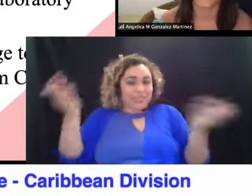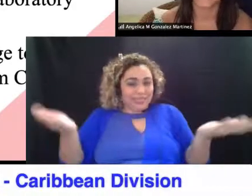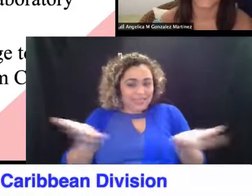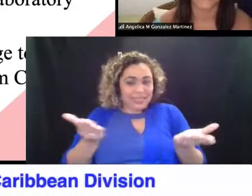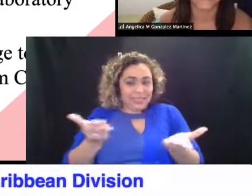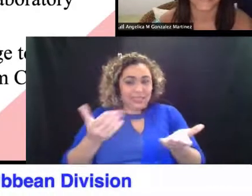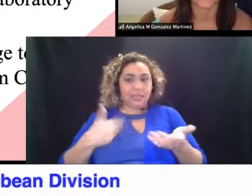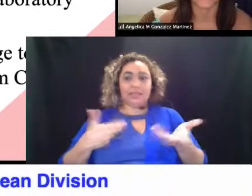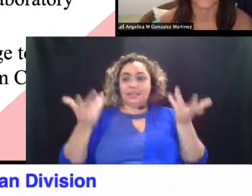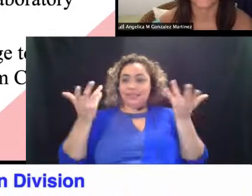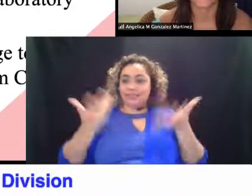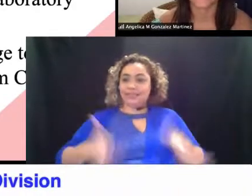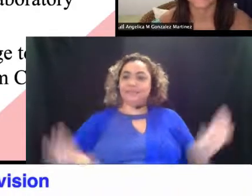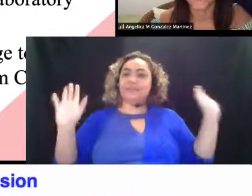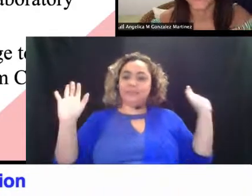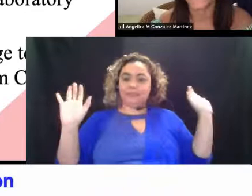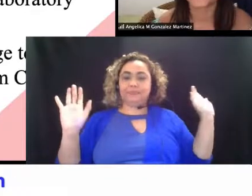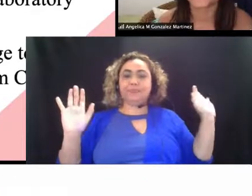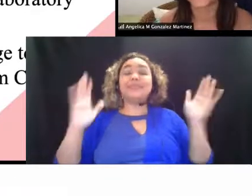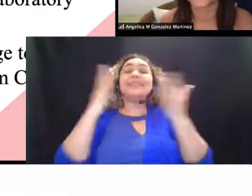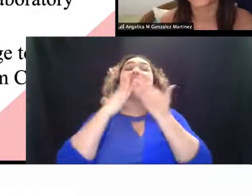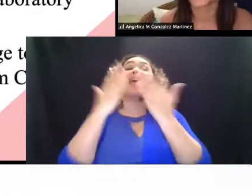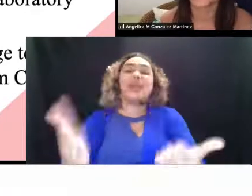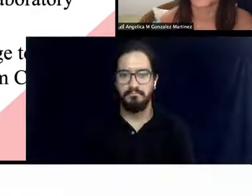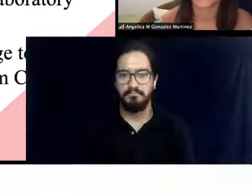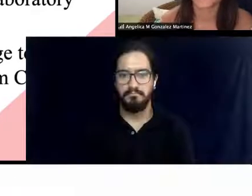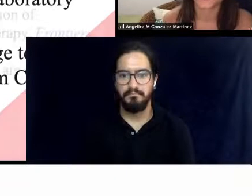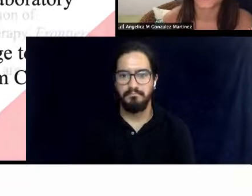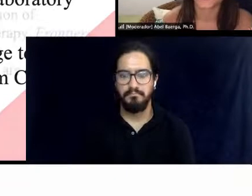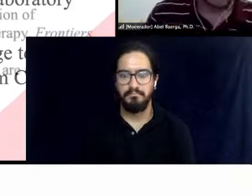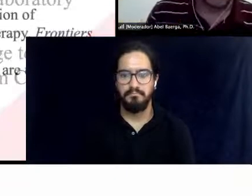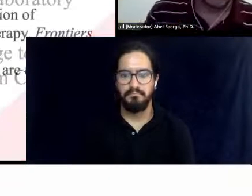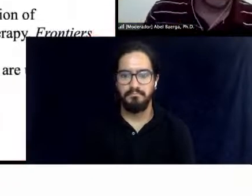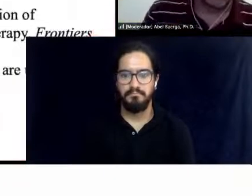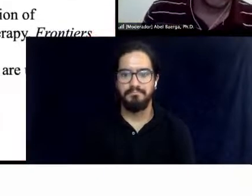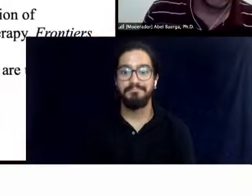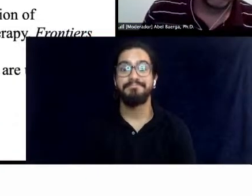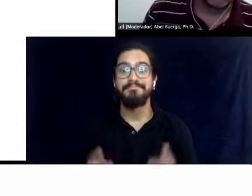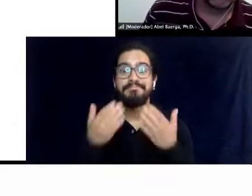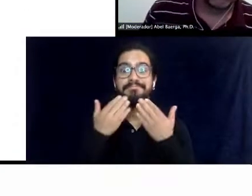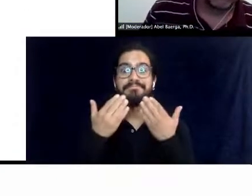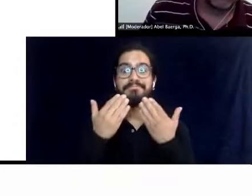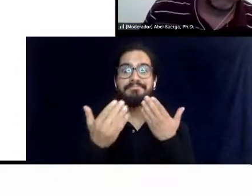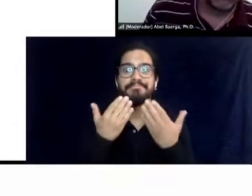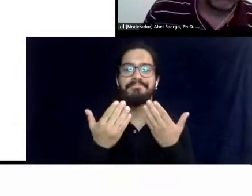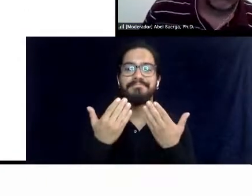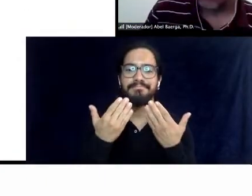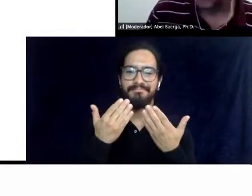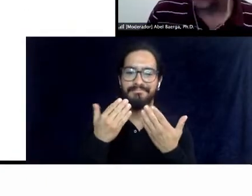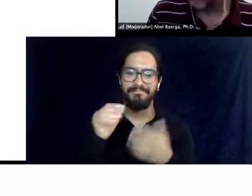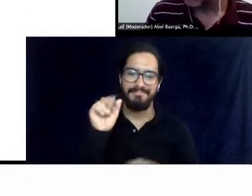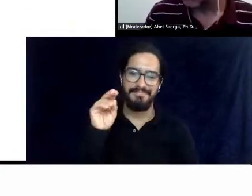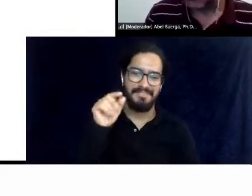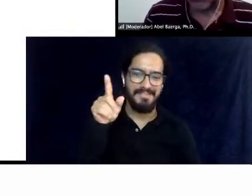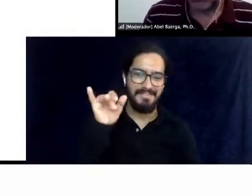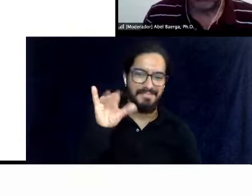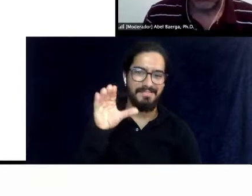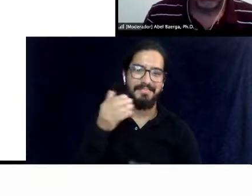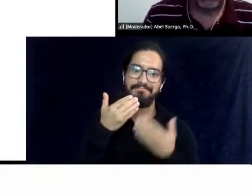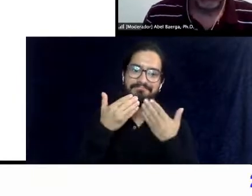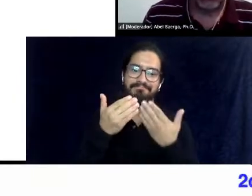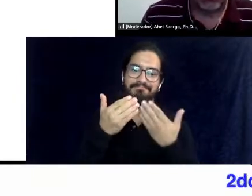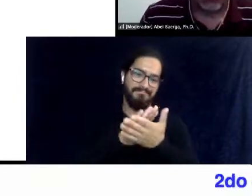That is all. Thank you. Thank you very much, Angelica. Very nice